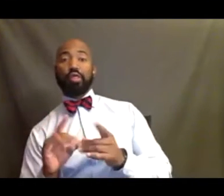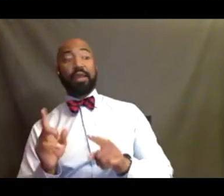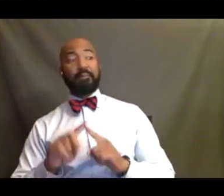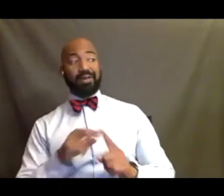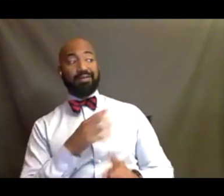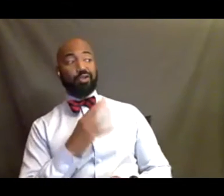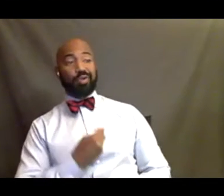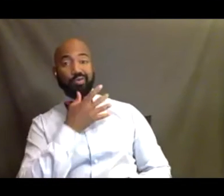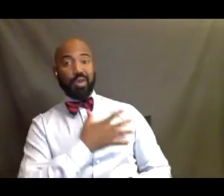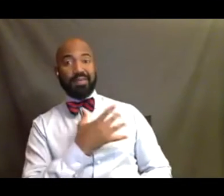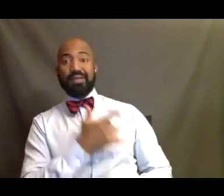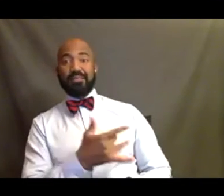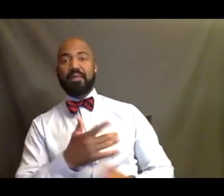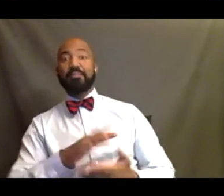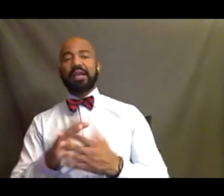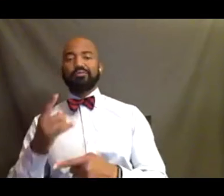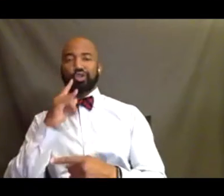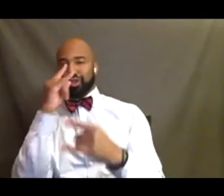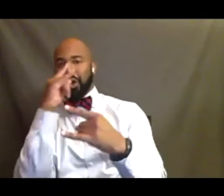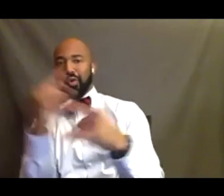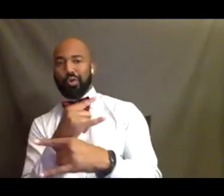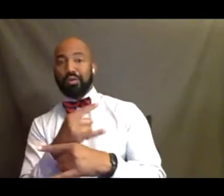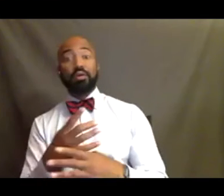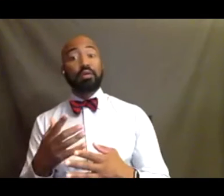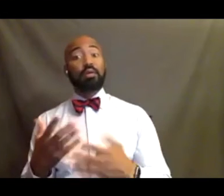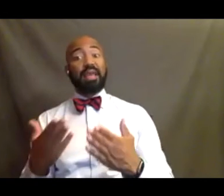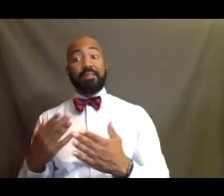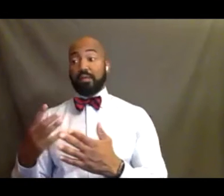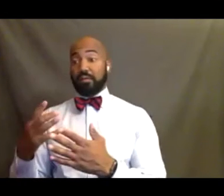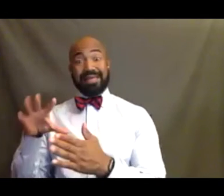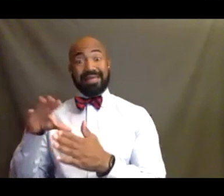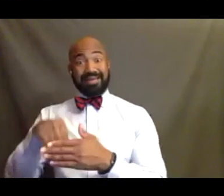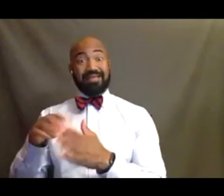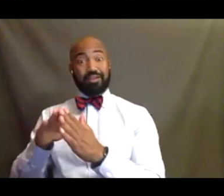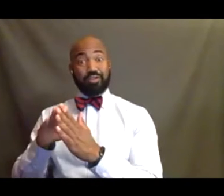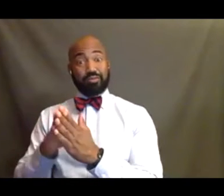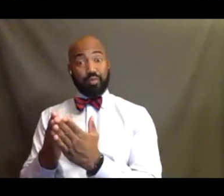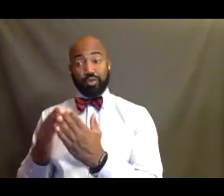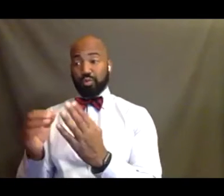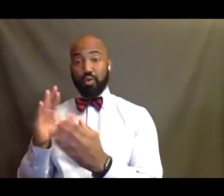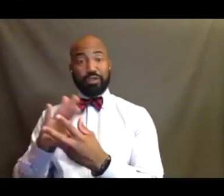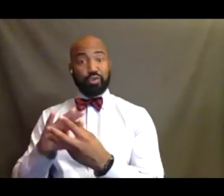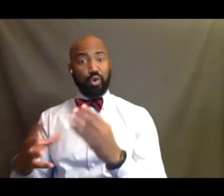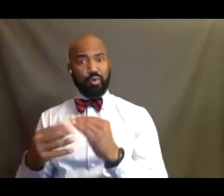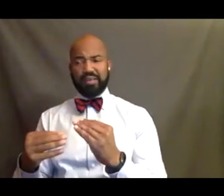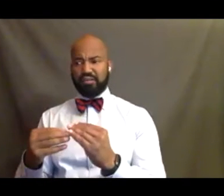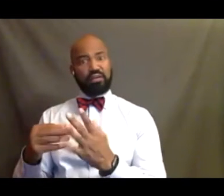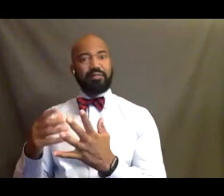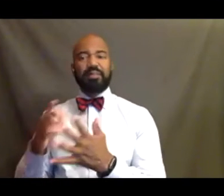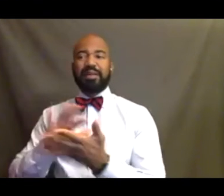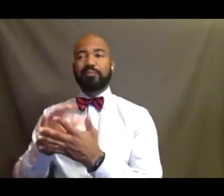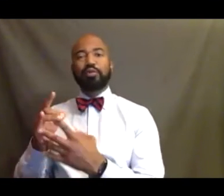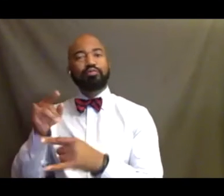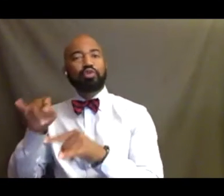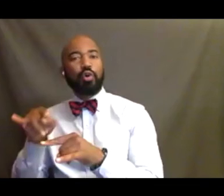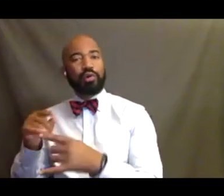either killed off or we're the joke. And we never get no context or any characterization about us. So we not